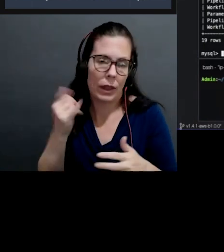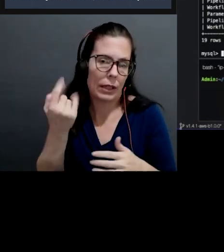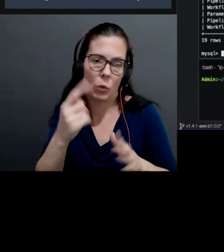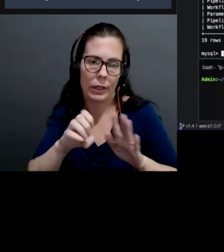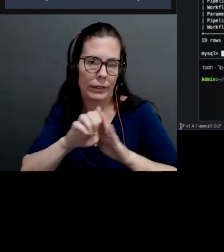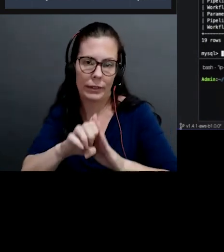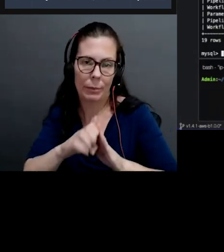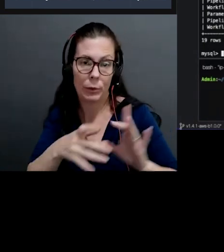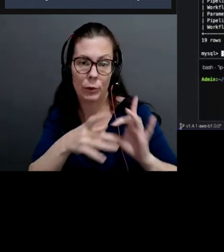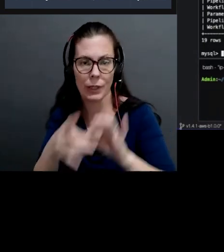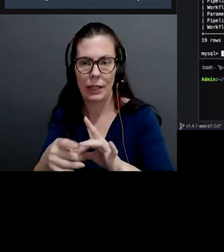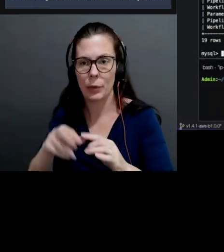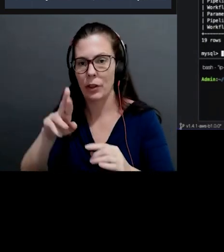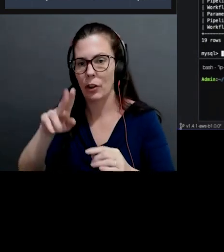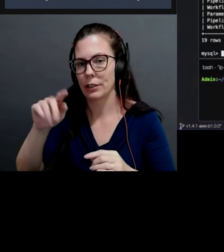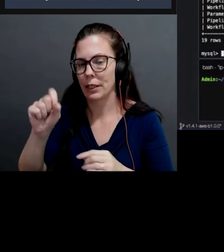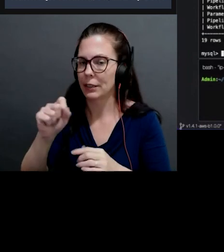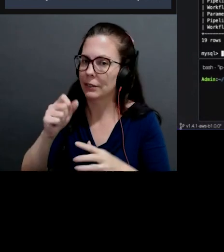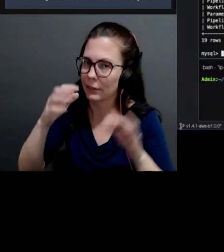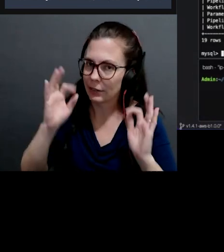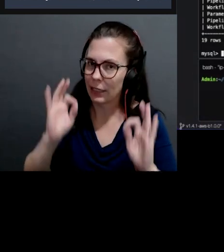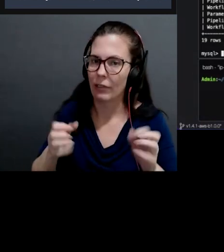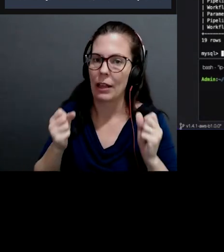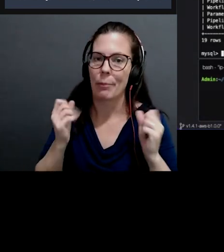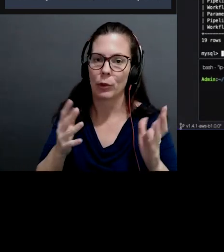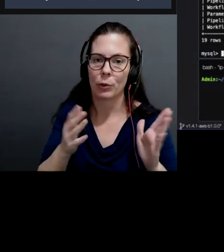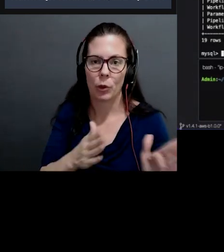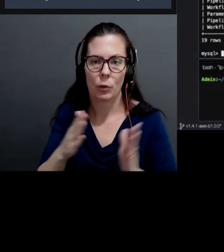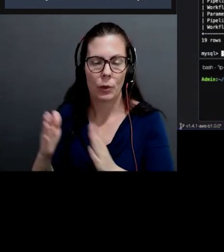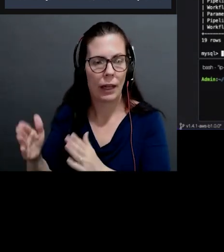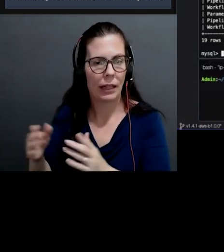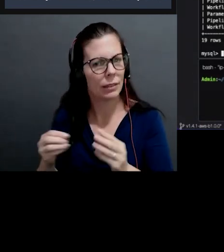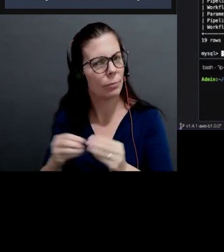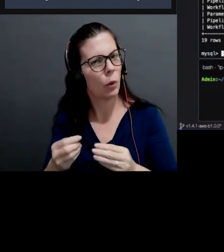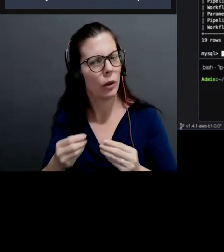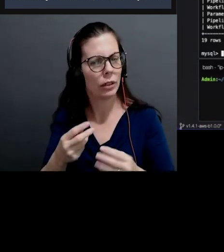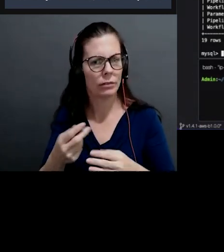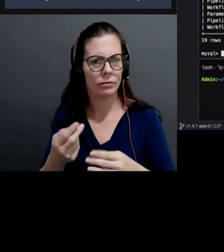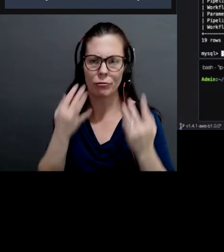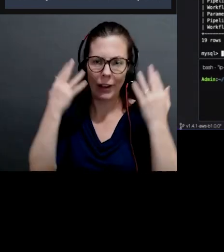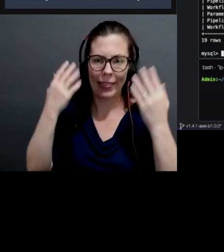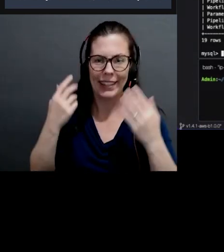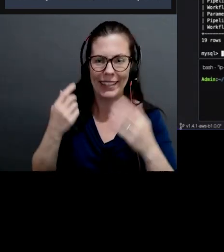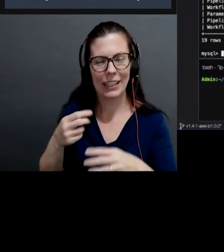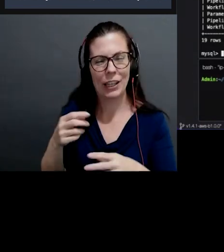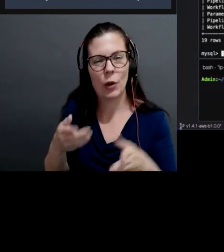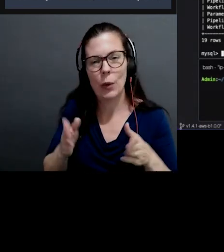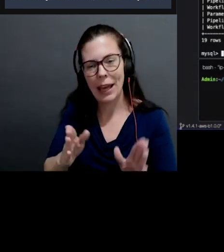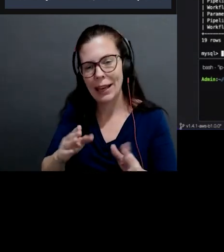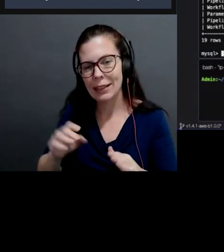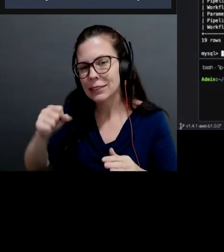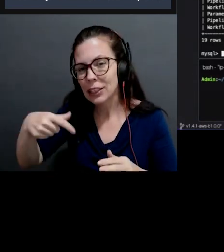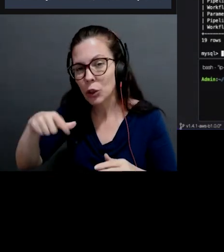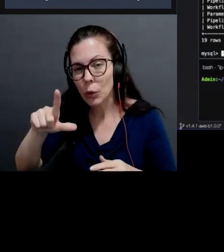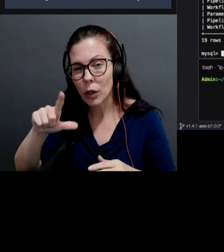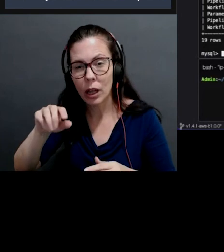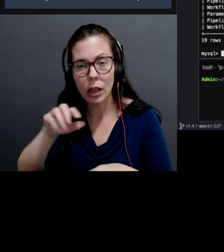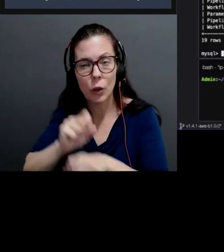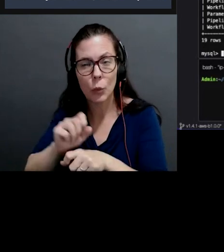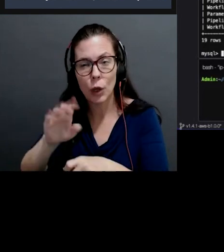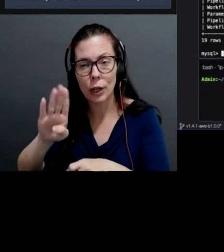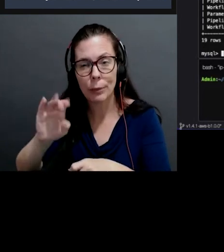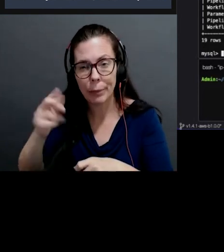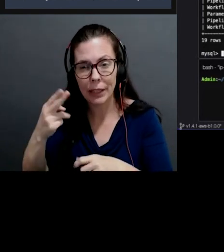the RDS. There definitely are multiple other ways, more user-friendly ways to connect to it. You can use SQL Workbench or any other SQL client to connect to that